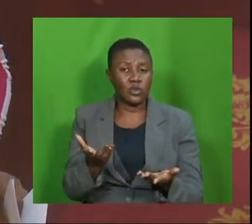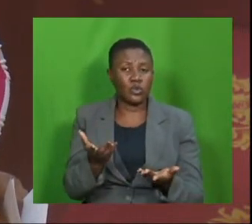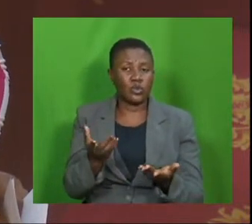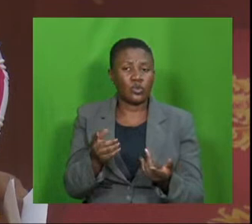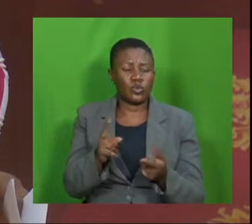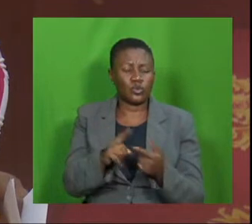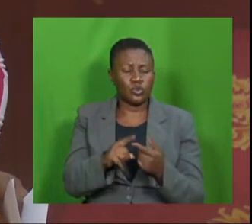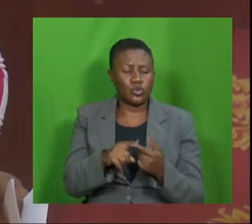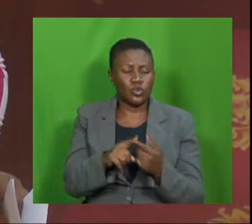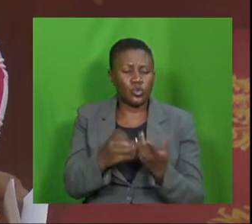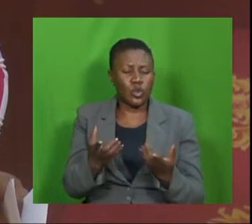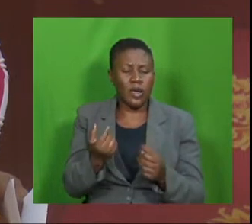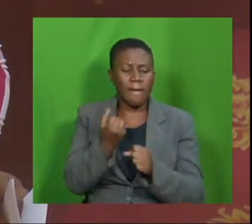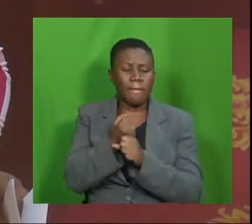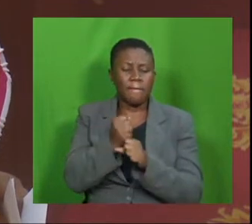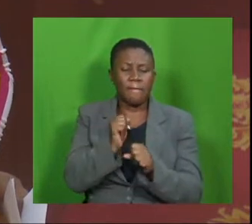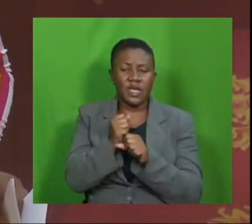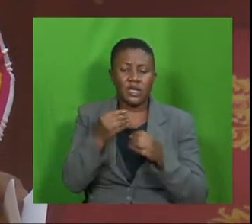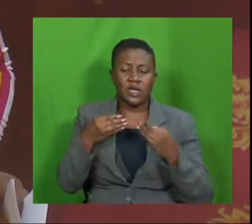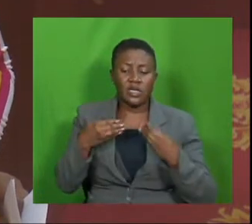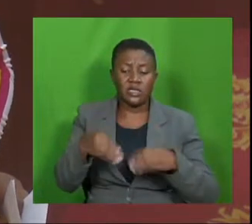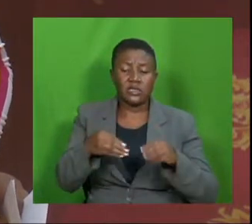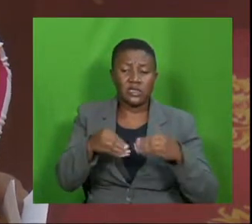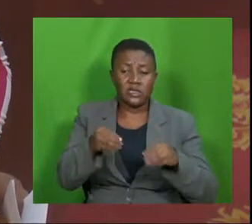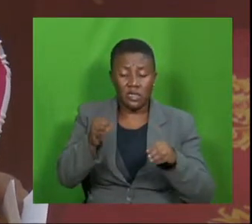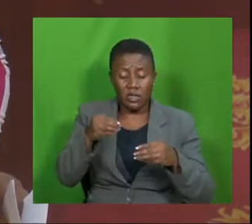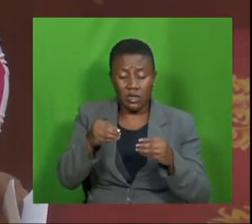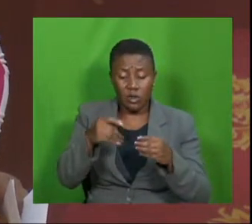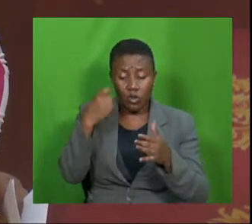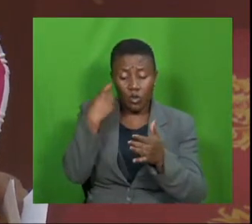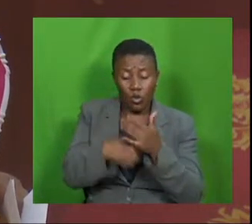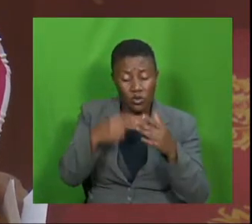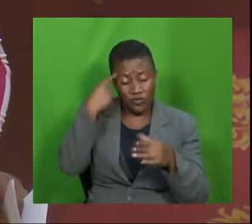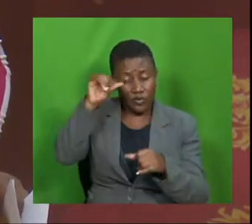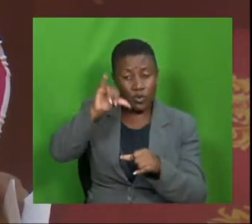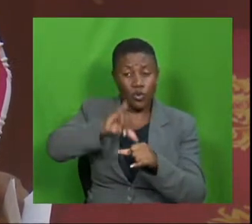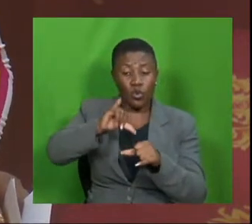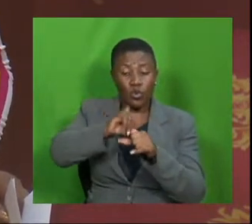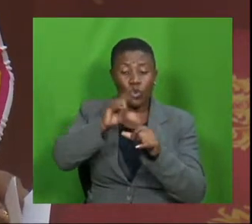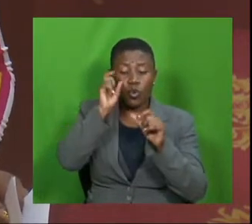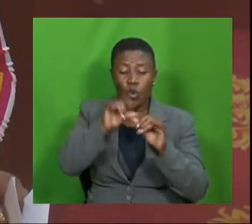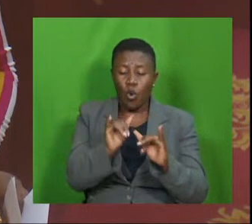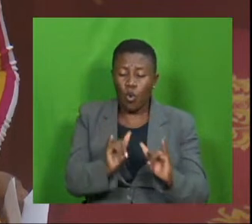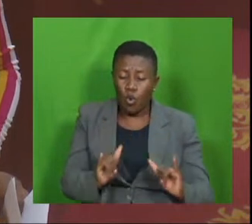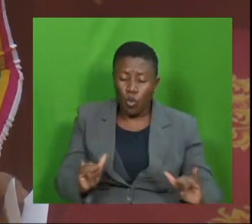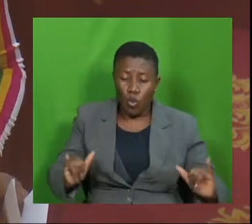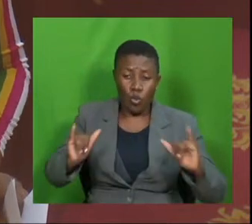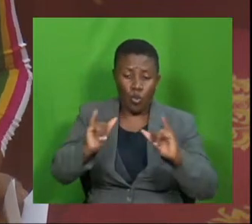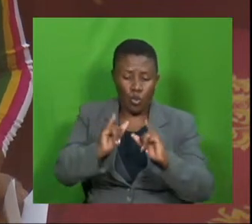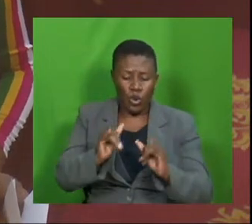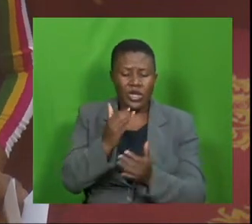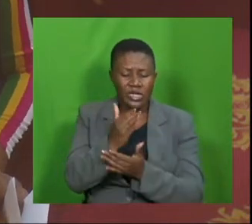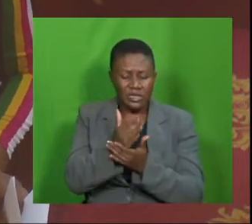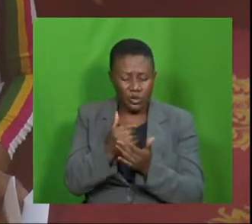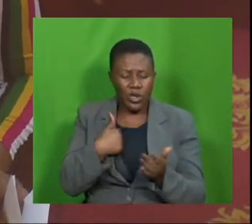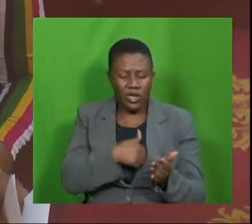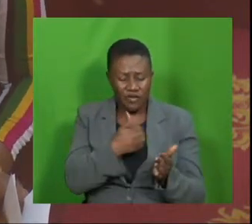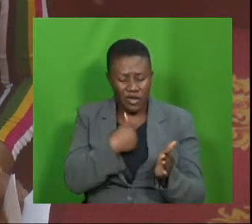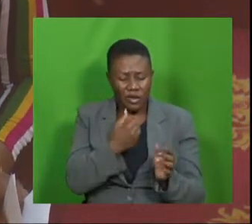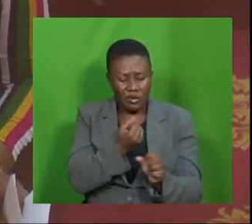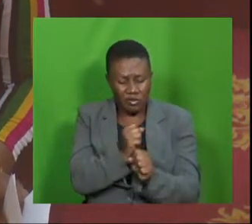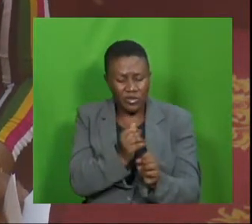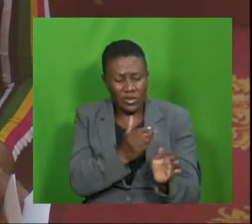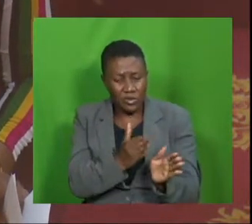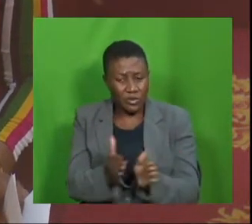sale of pre-mixed fuel. Some plans are on the way to automate the